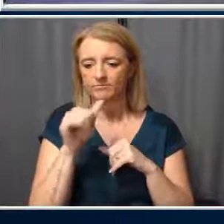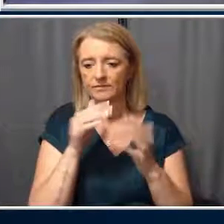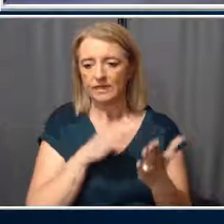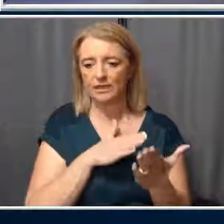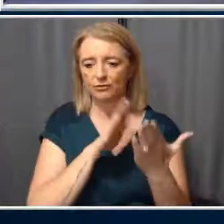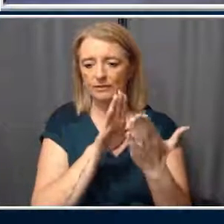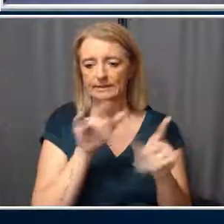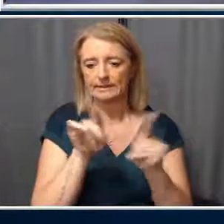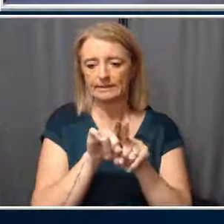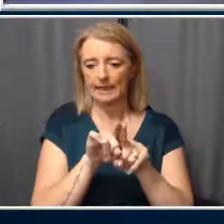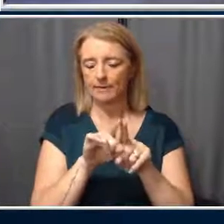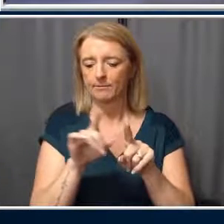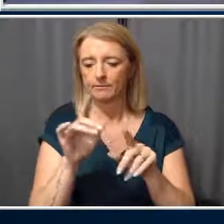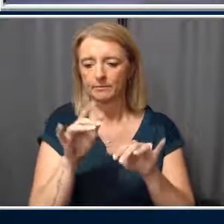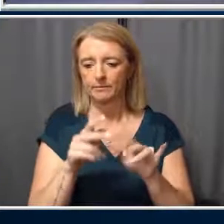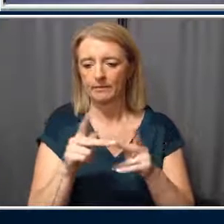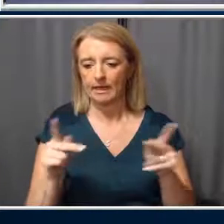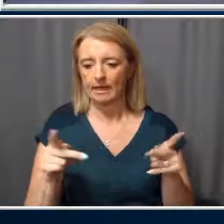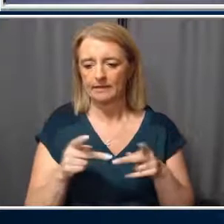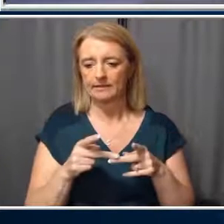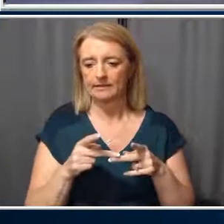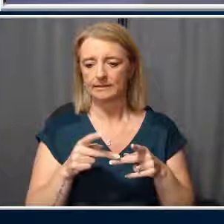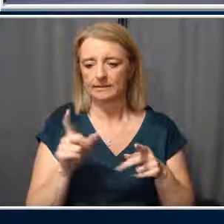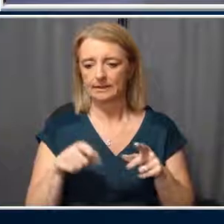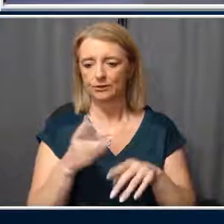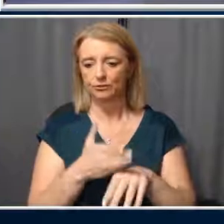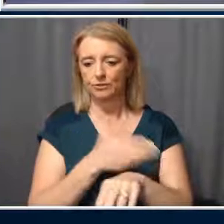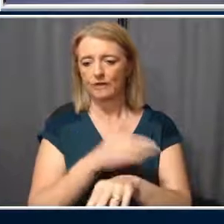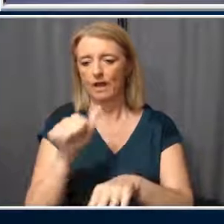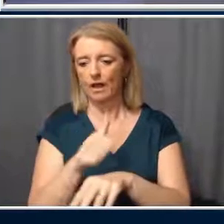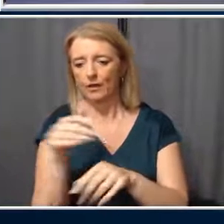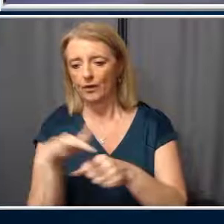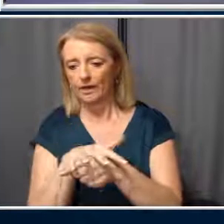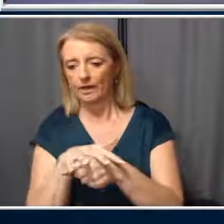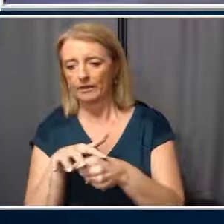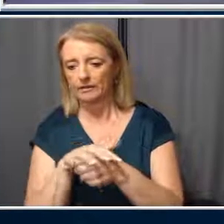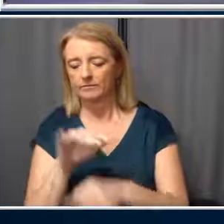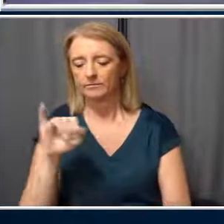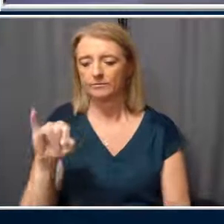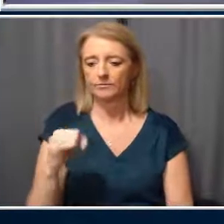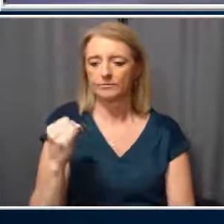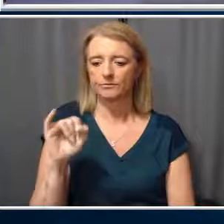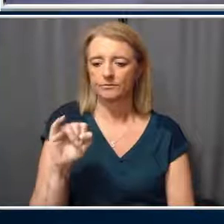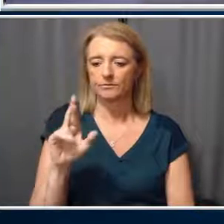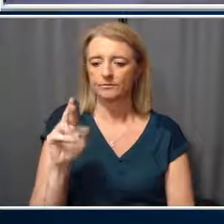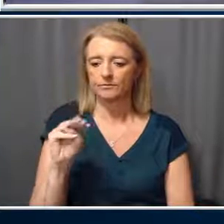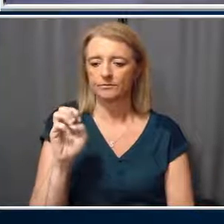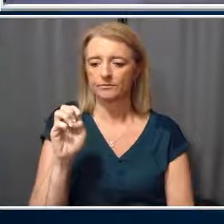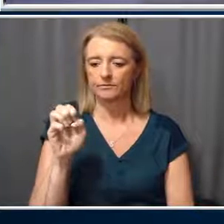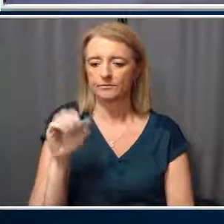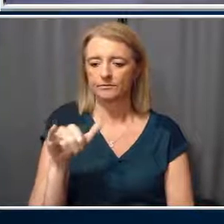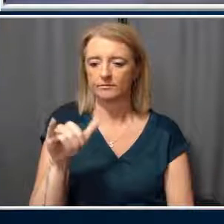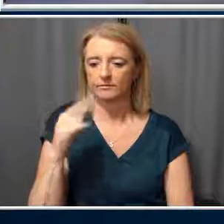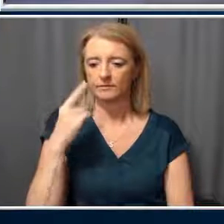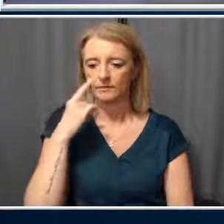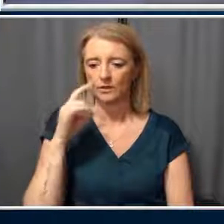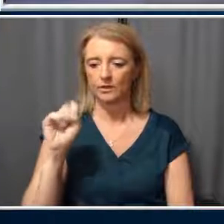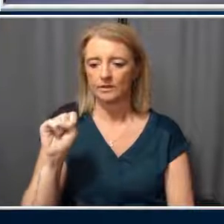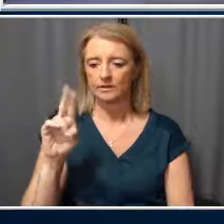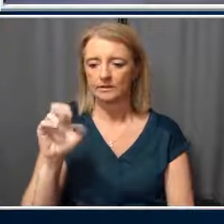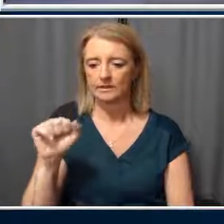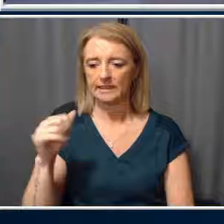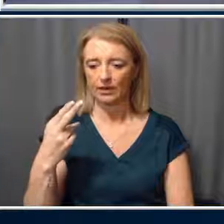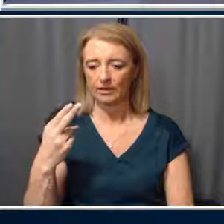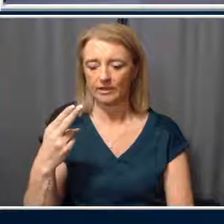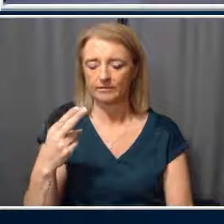with a headache, that would also make it challenging to sleep. So yeah, I have found a significant improvement with that,